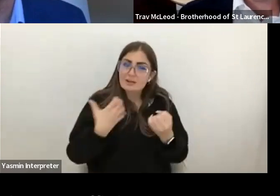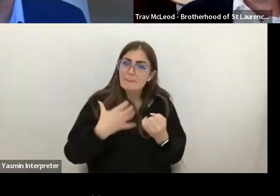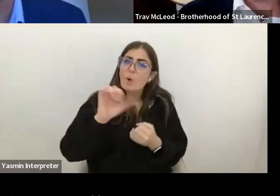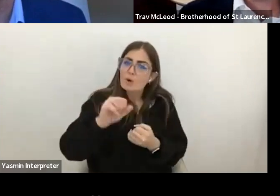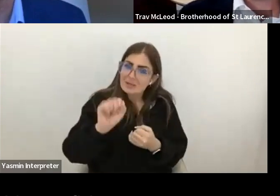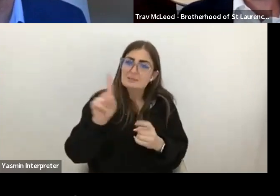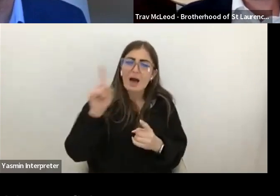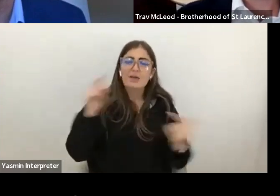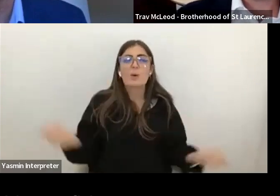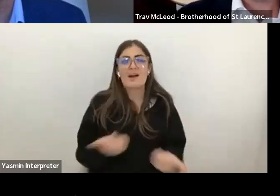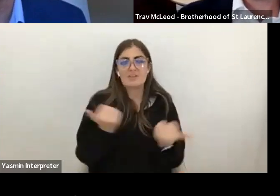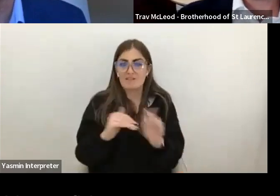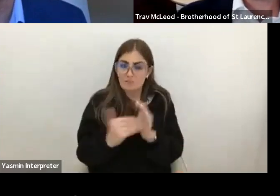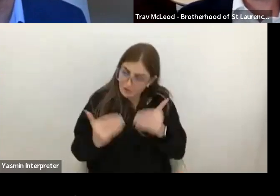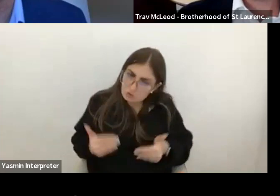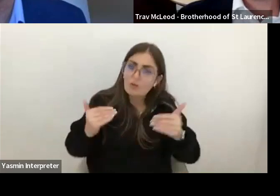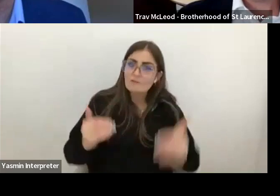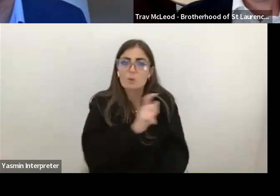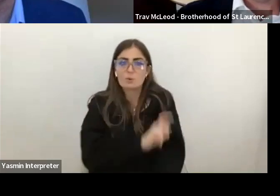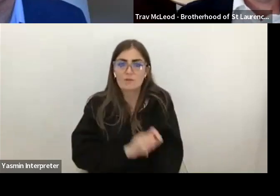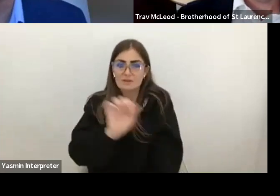have sufficient to go forward with confidence.